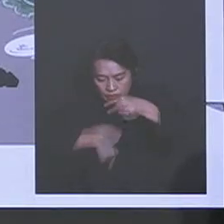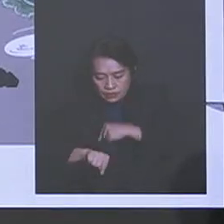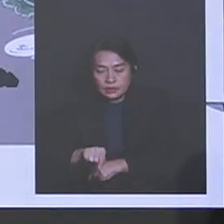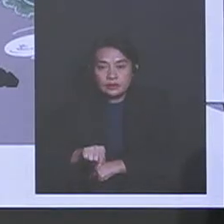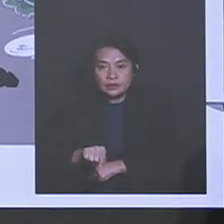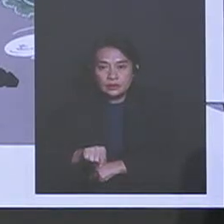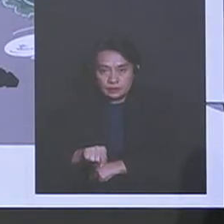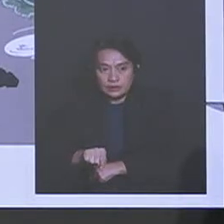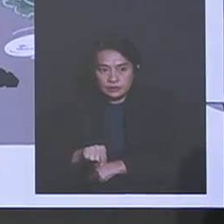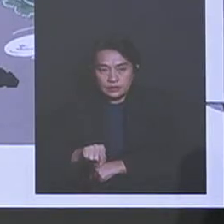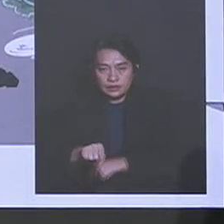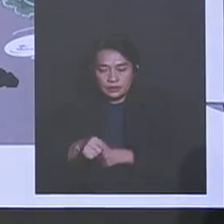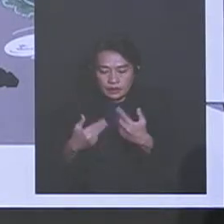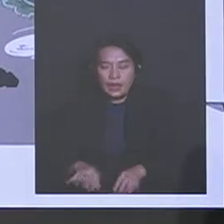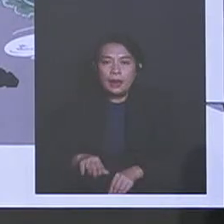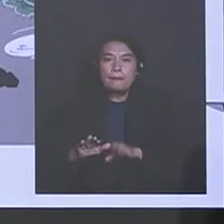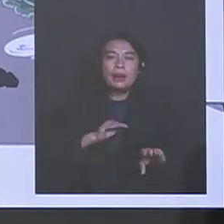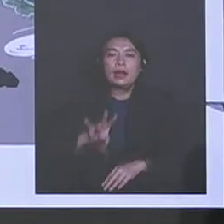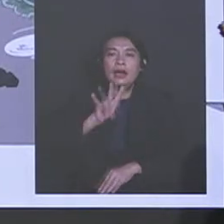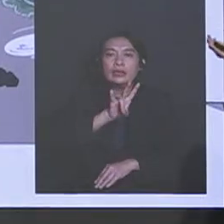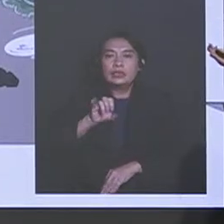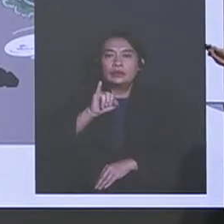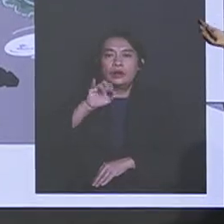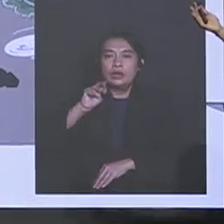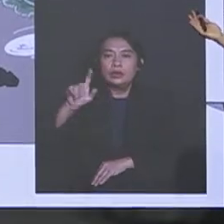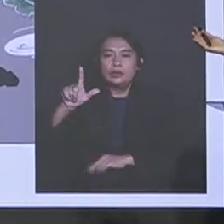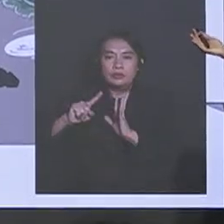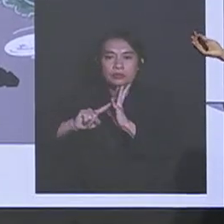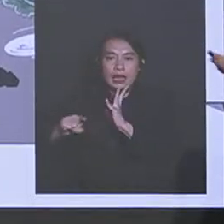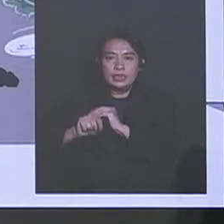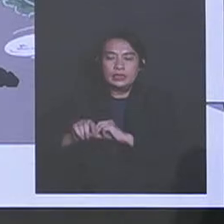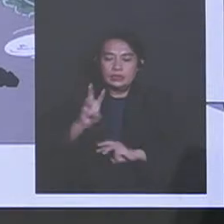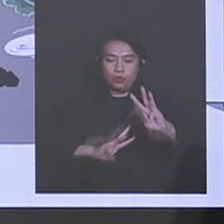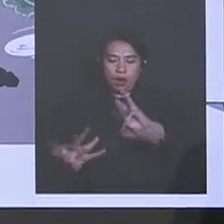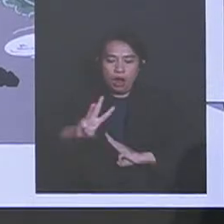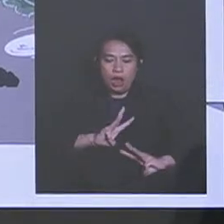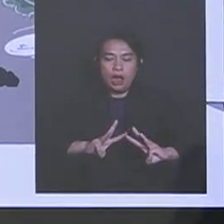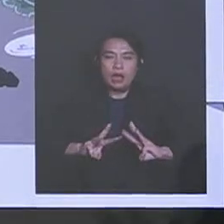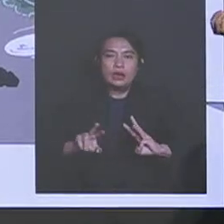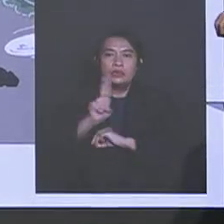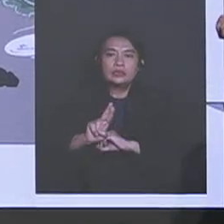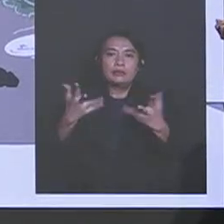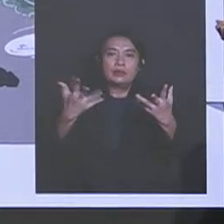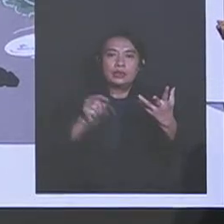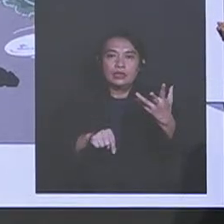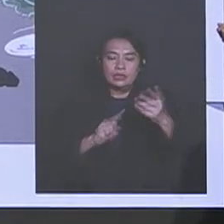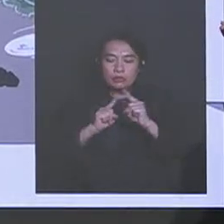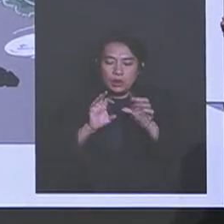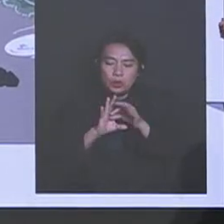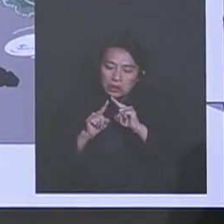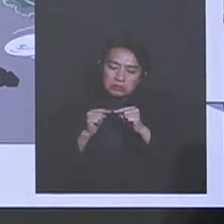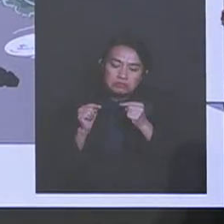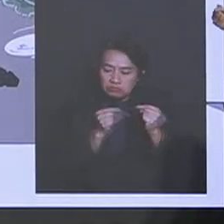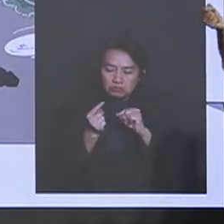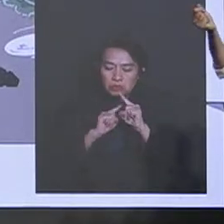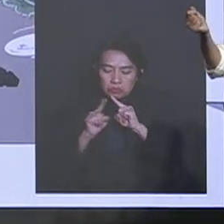And also quite controversial because, you know, in the Robert Moses era, who you may have heard about, was quite a notorious